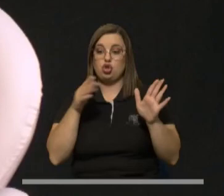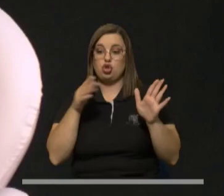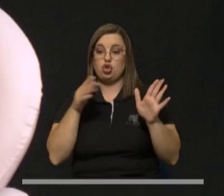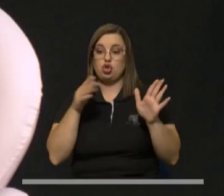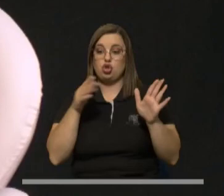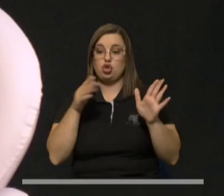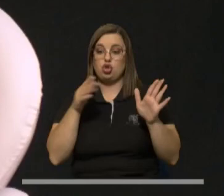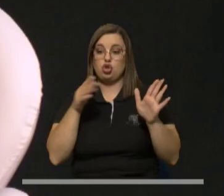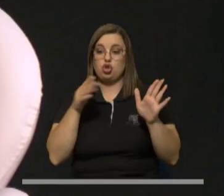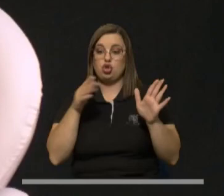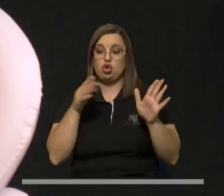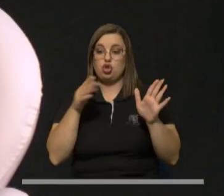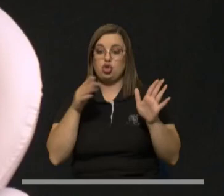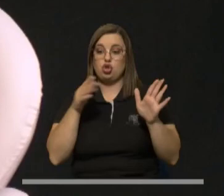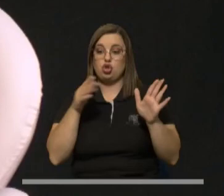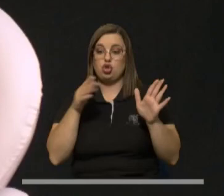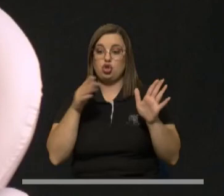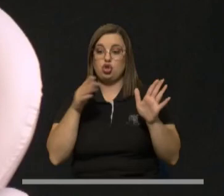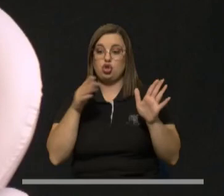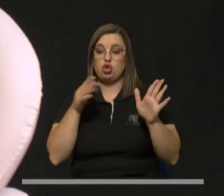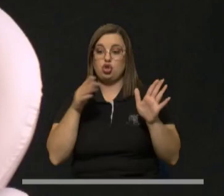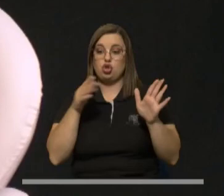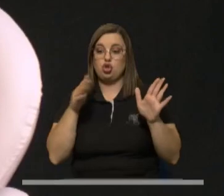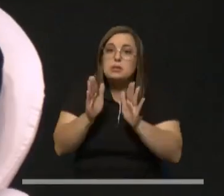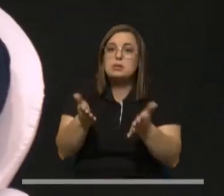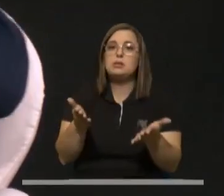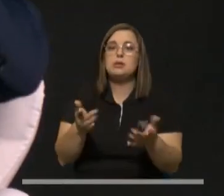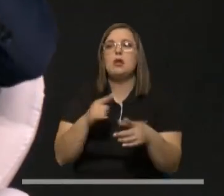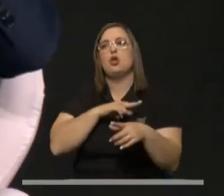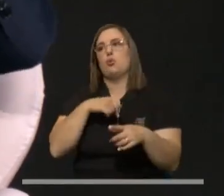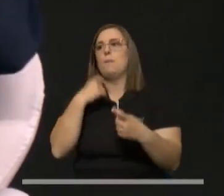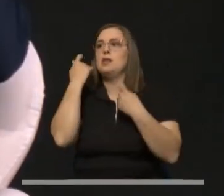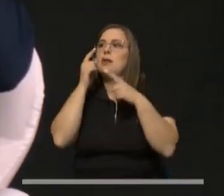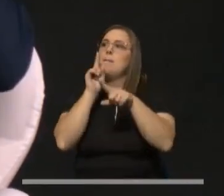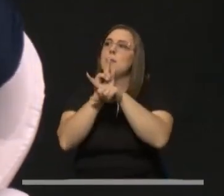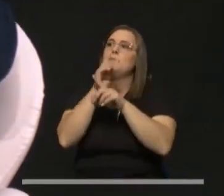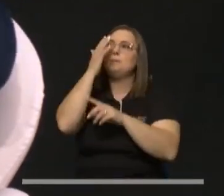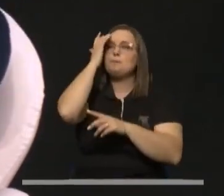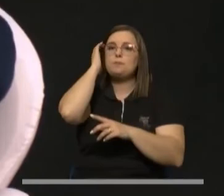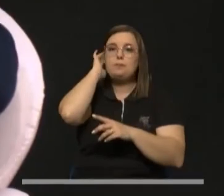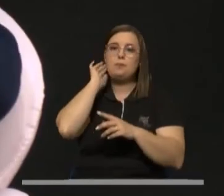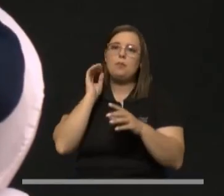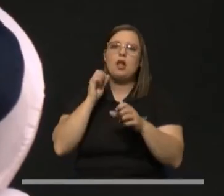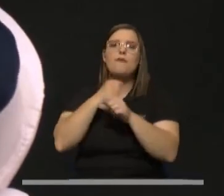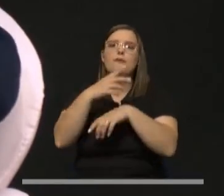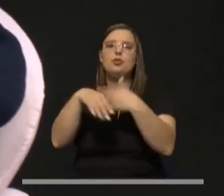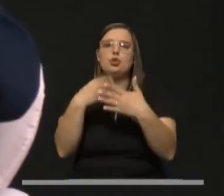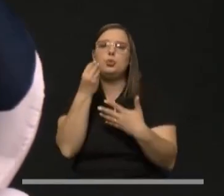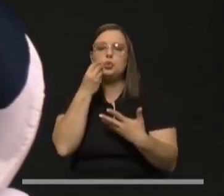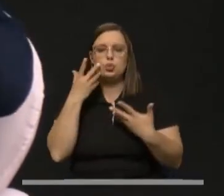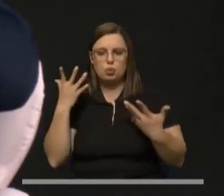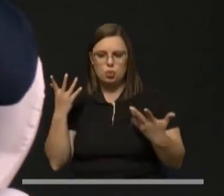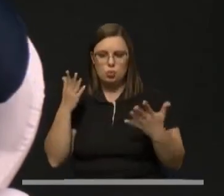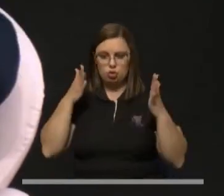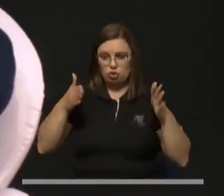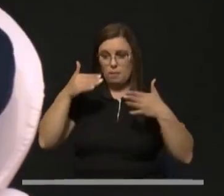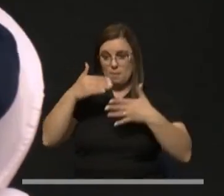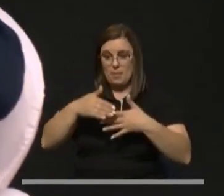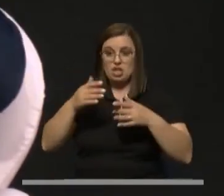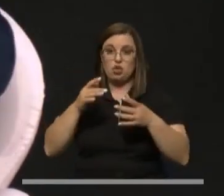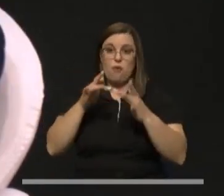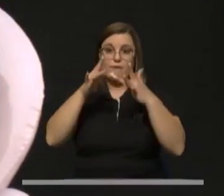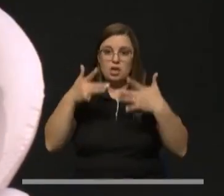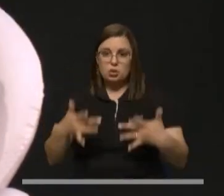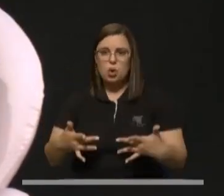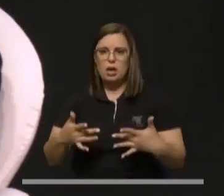Former rules for the media and are difficult to transpose to the media nowadays, and so